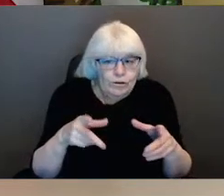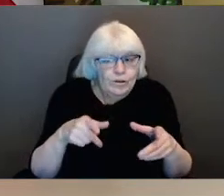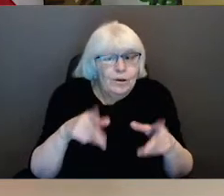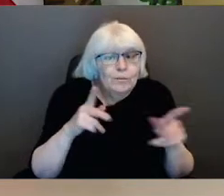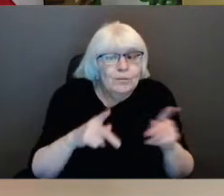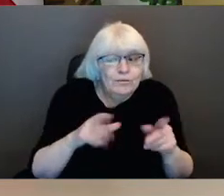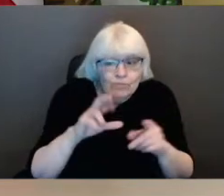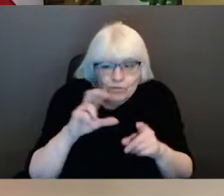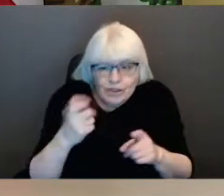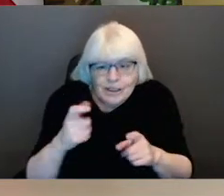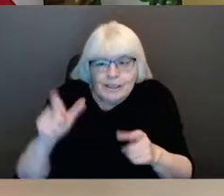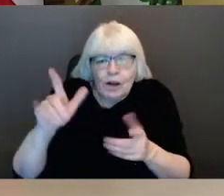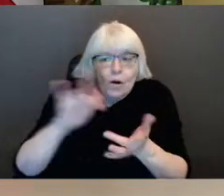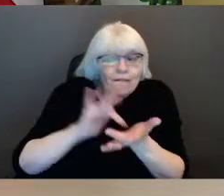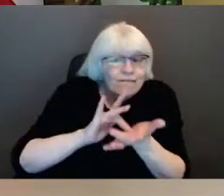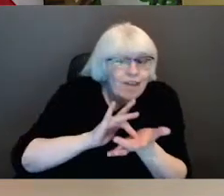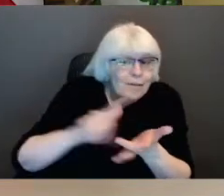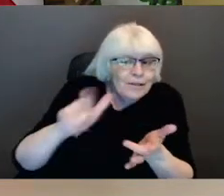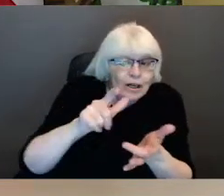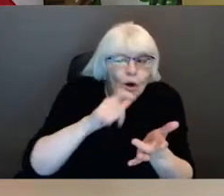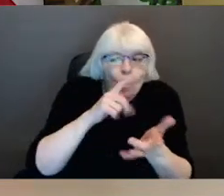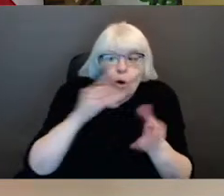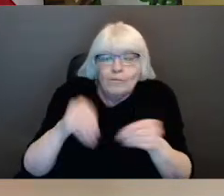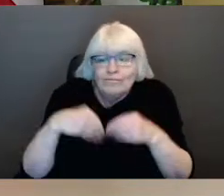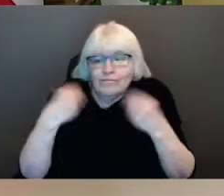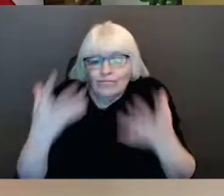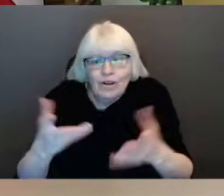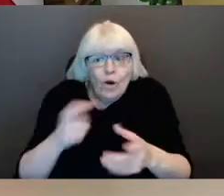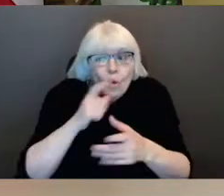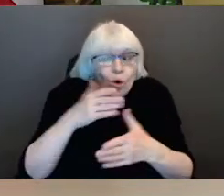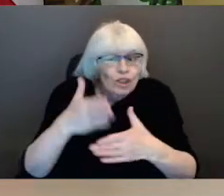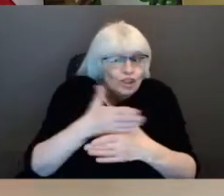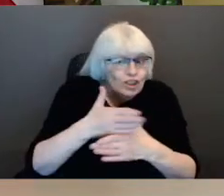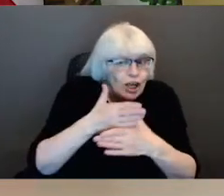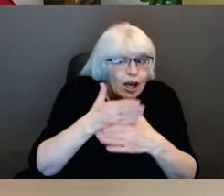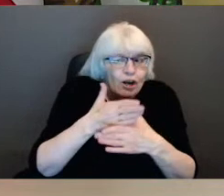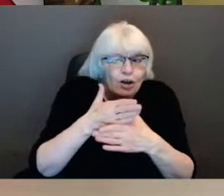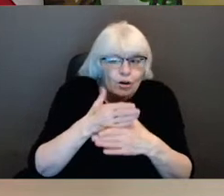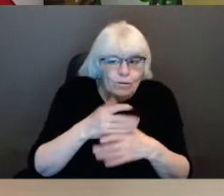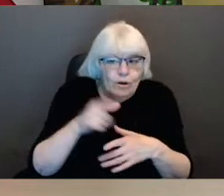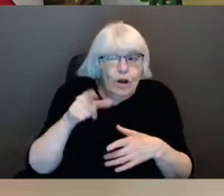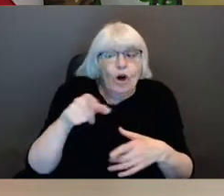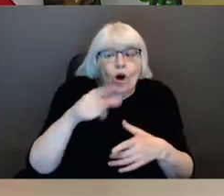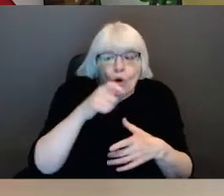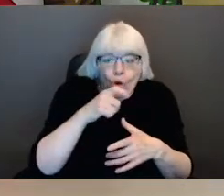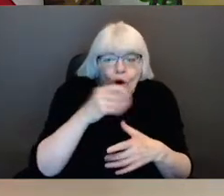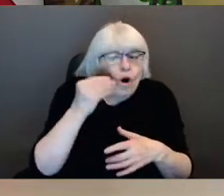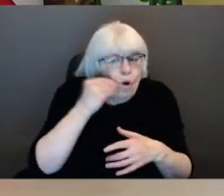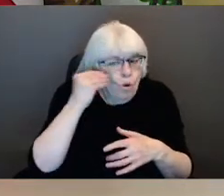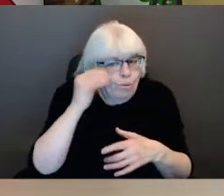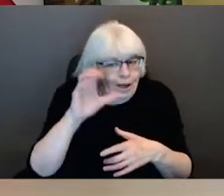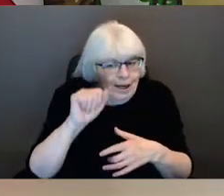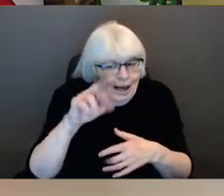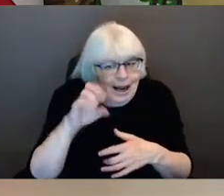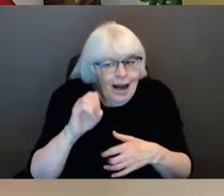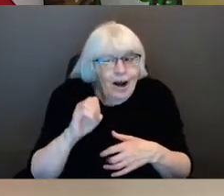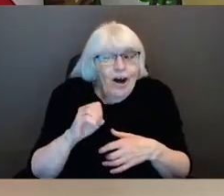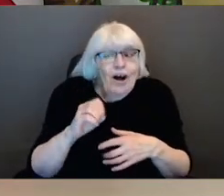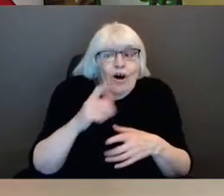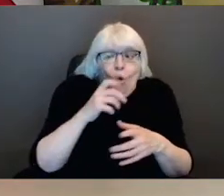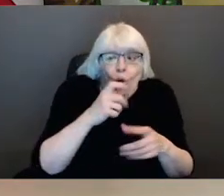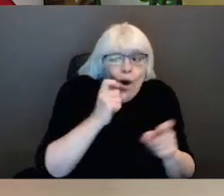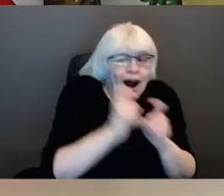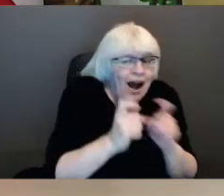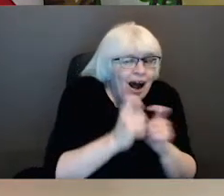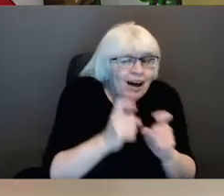and that information has been shared with home care, our callers who are calling everyone who are 50 years of age and older so they can